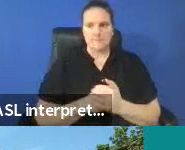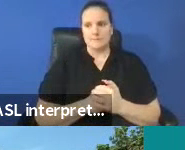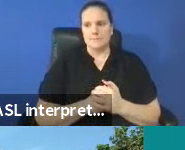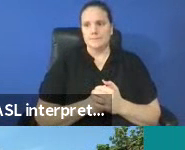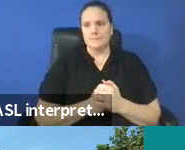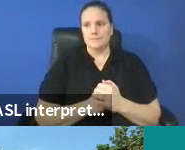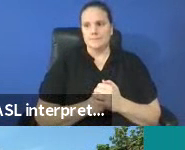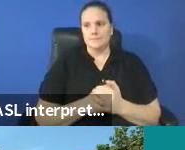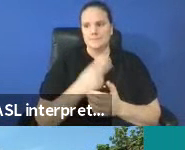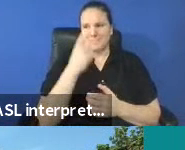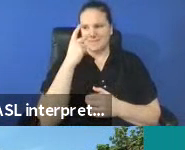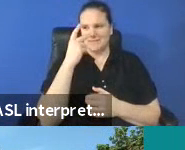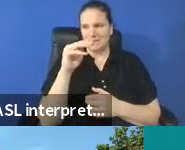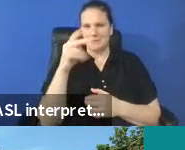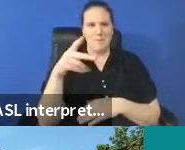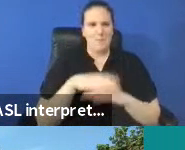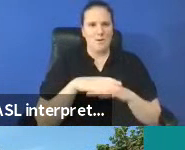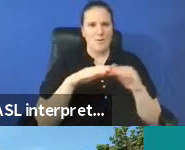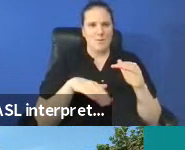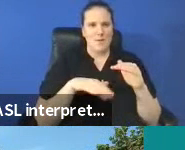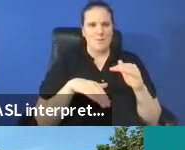You can see the map there on the bottom.